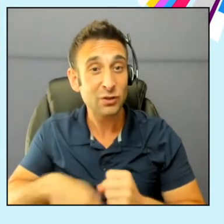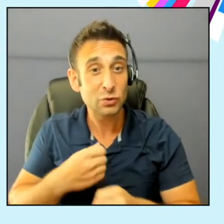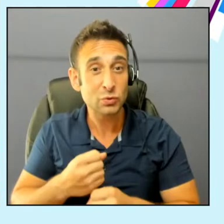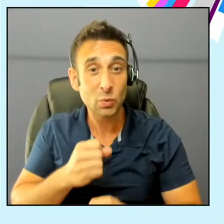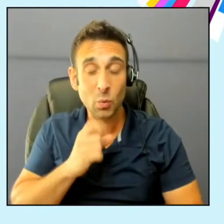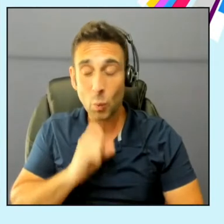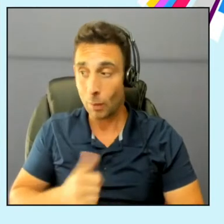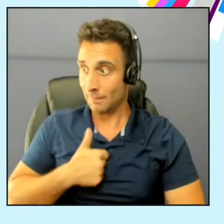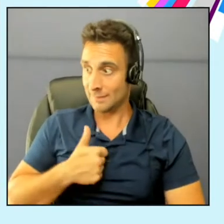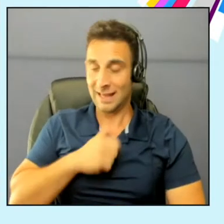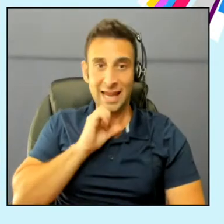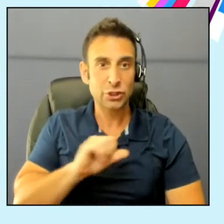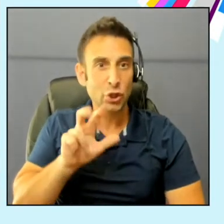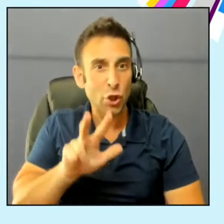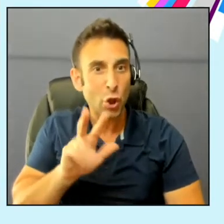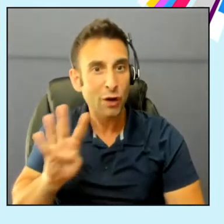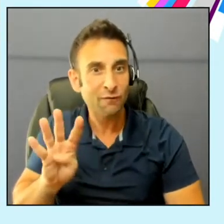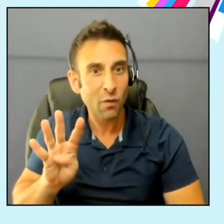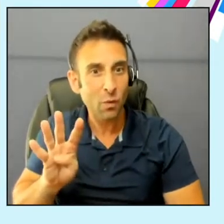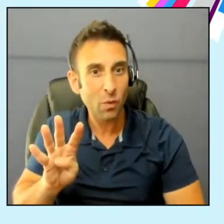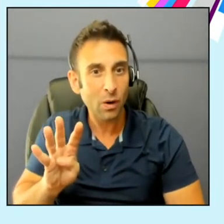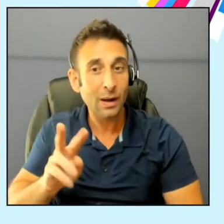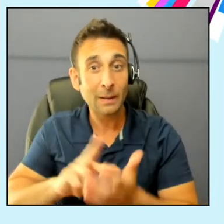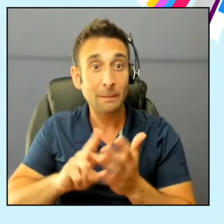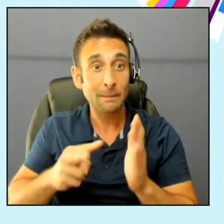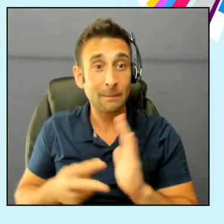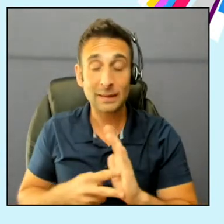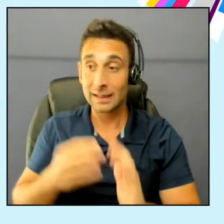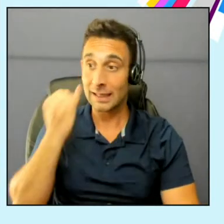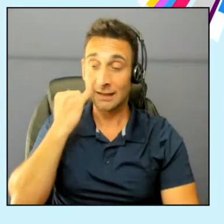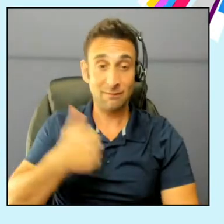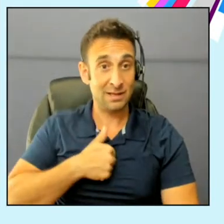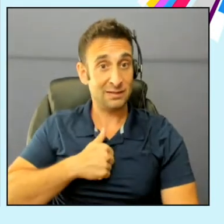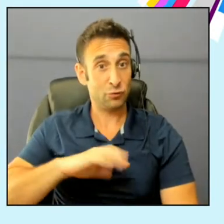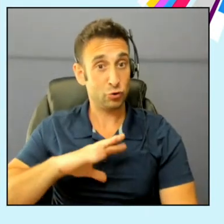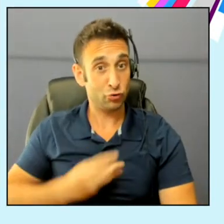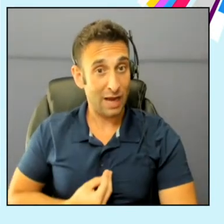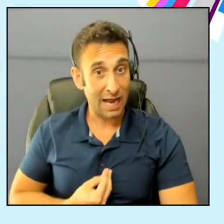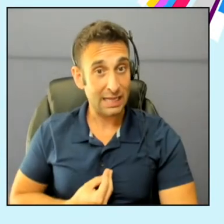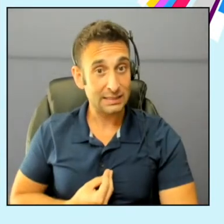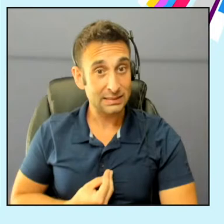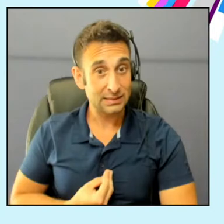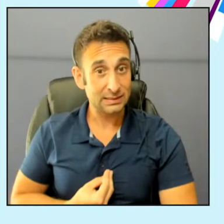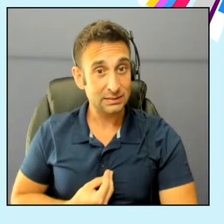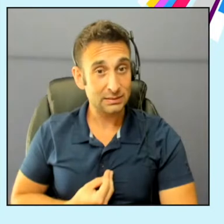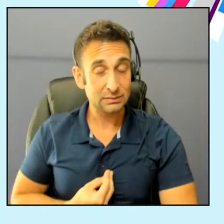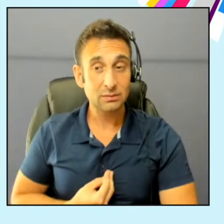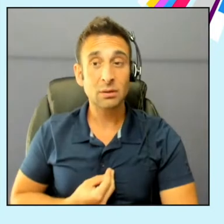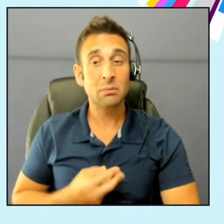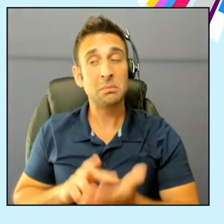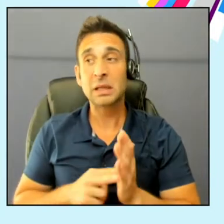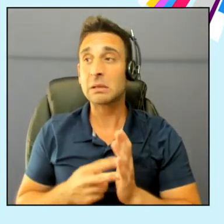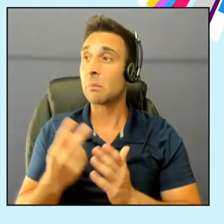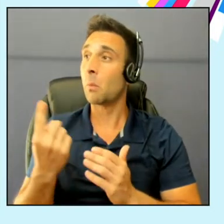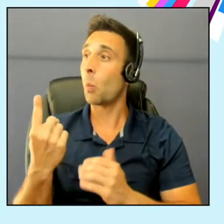34. It means that if I were a trans person, I would only have at least one more